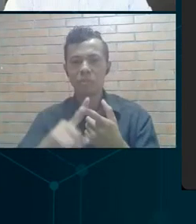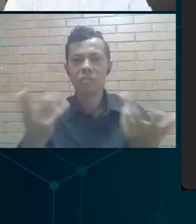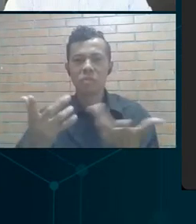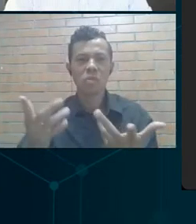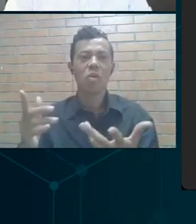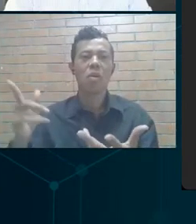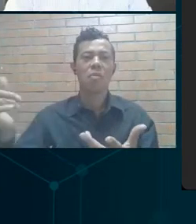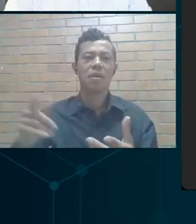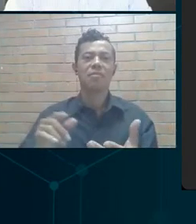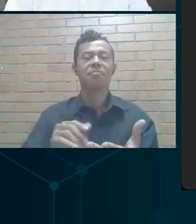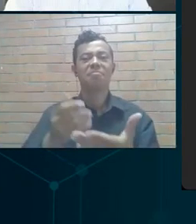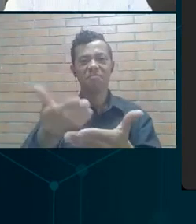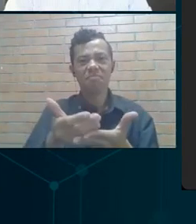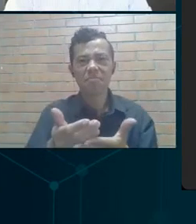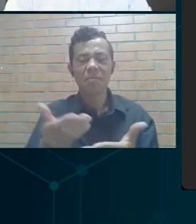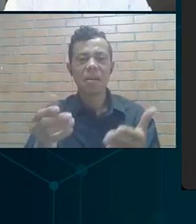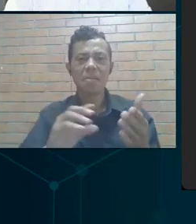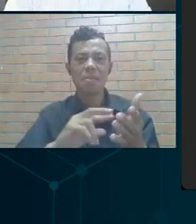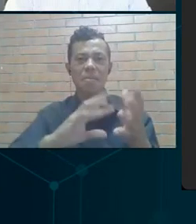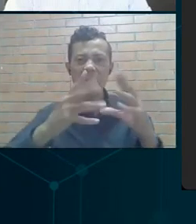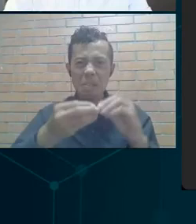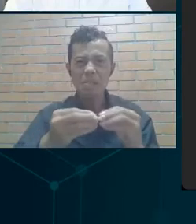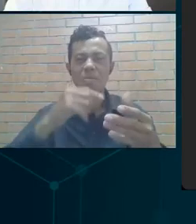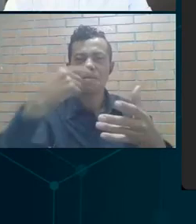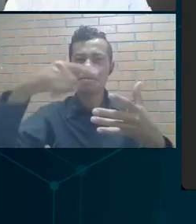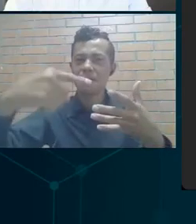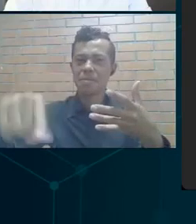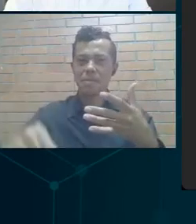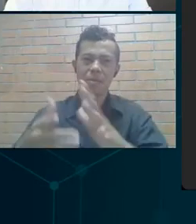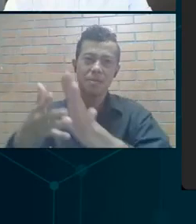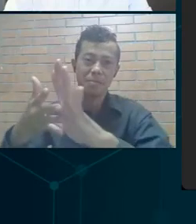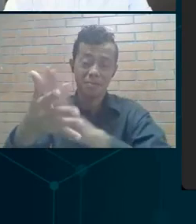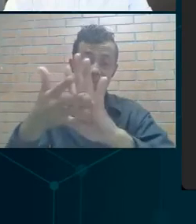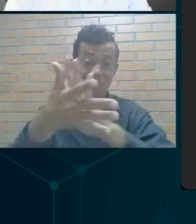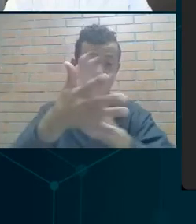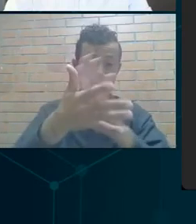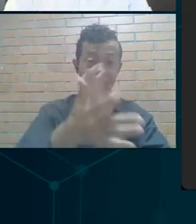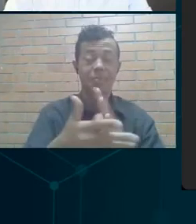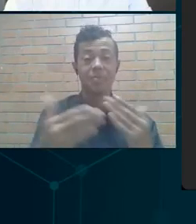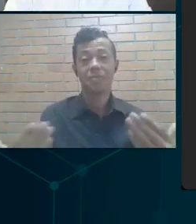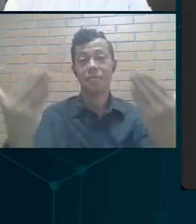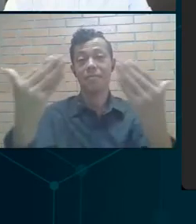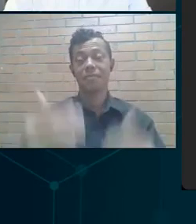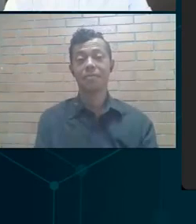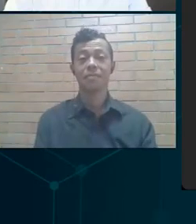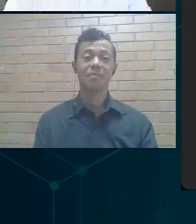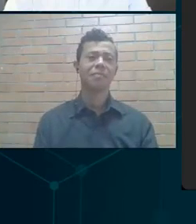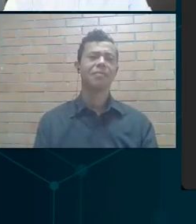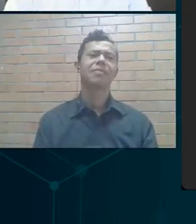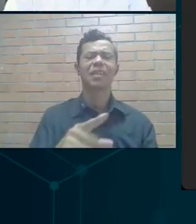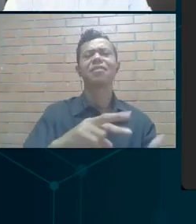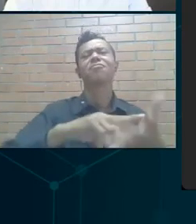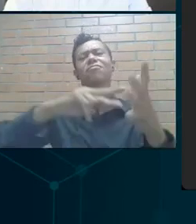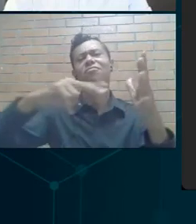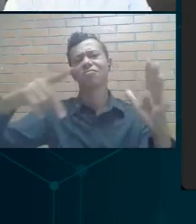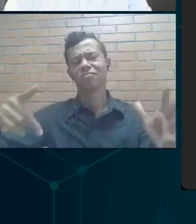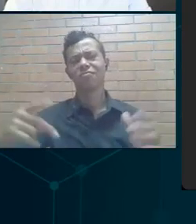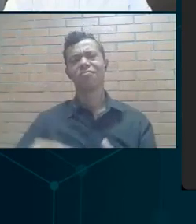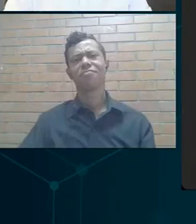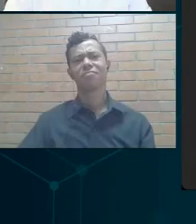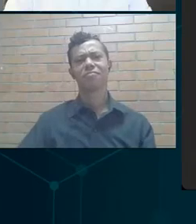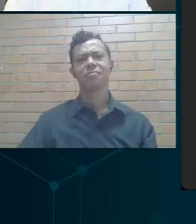communicating with it fairly easily. So these technologies that were just in the provenance of a